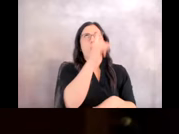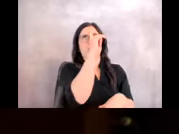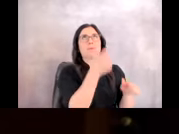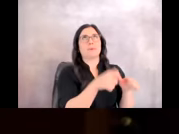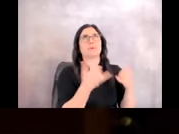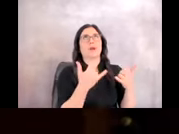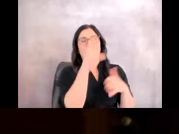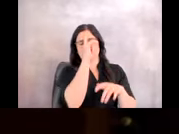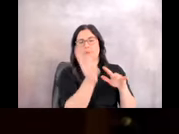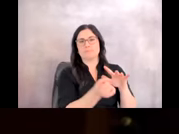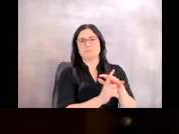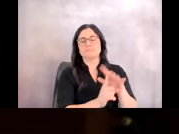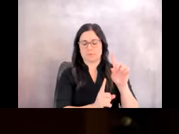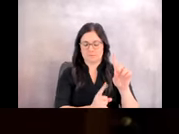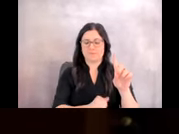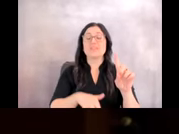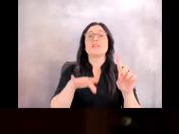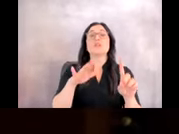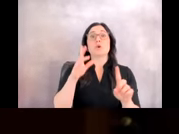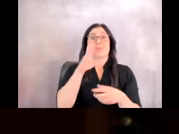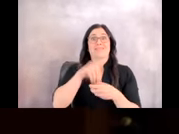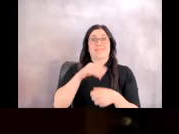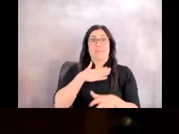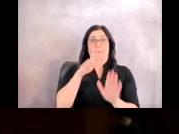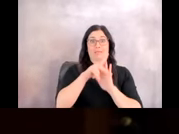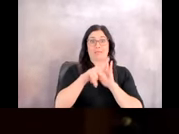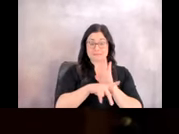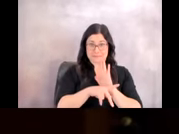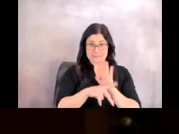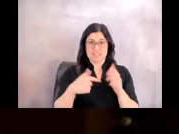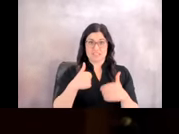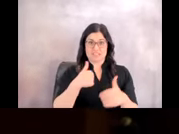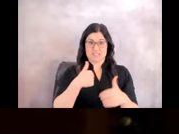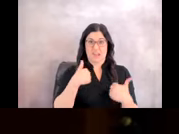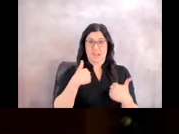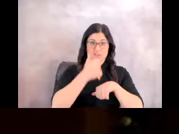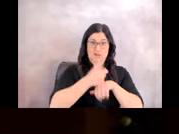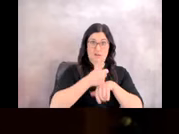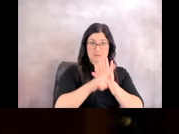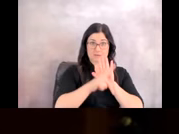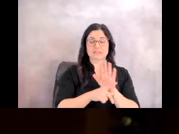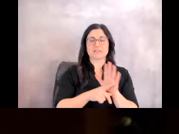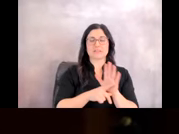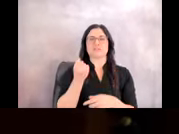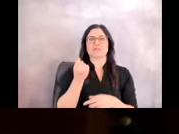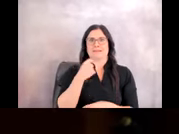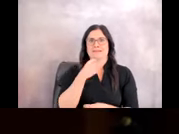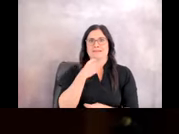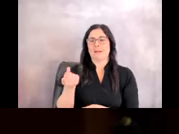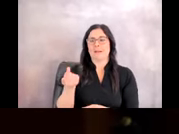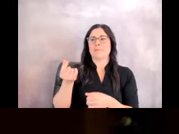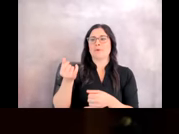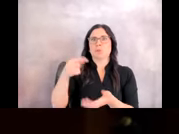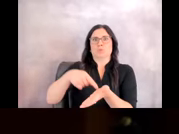my thought was. In my policies, when I have deadlines that aren't logical to some